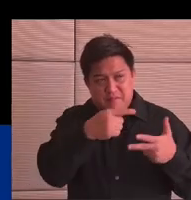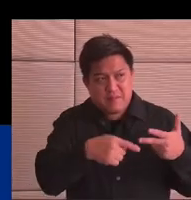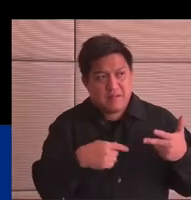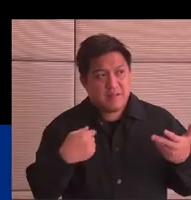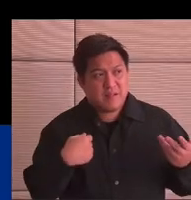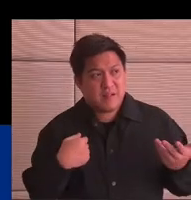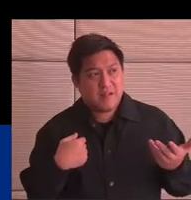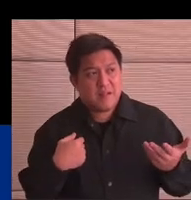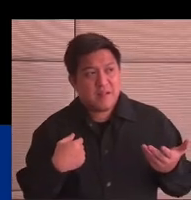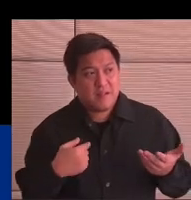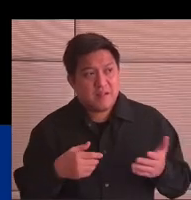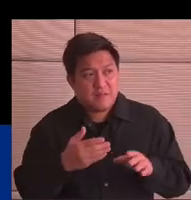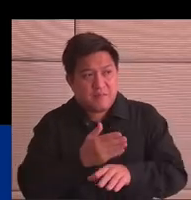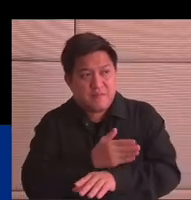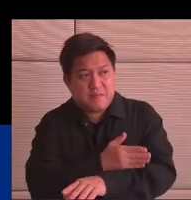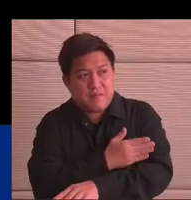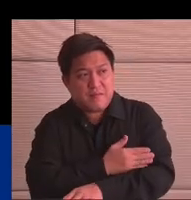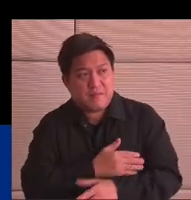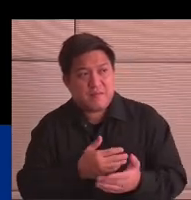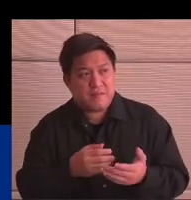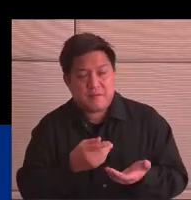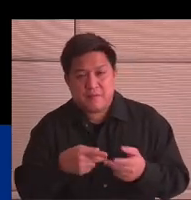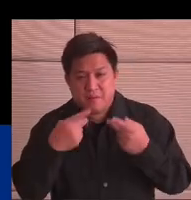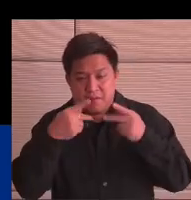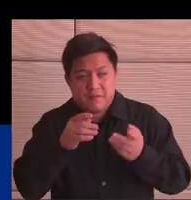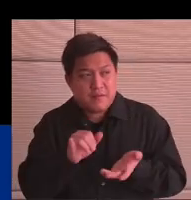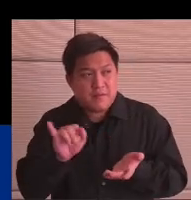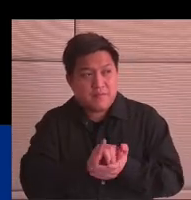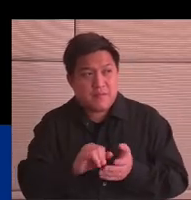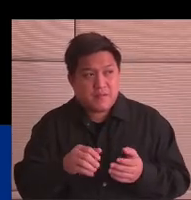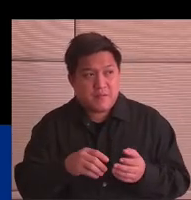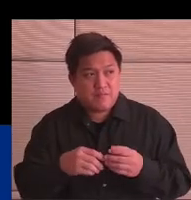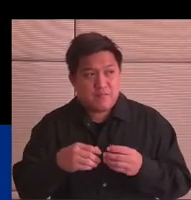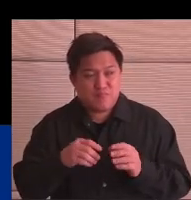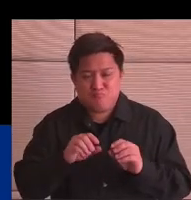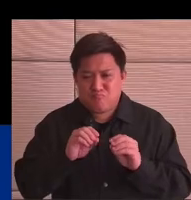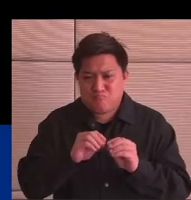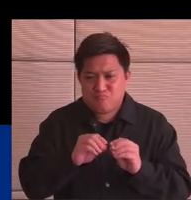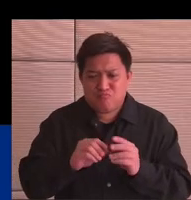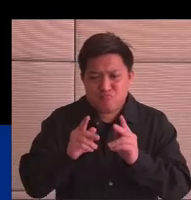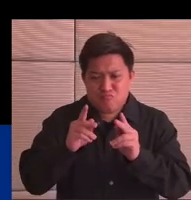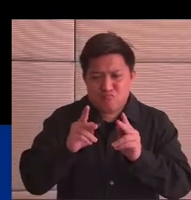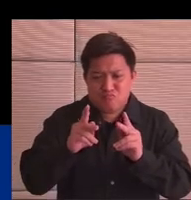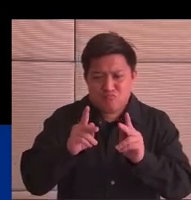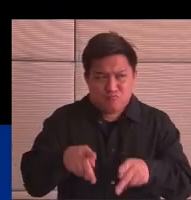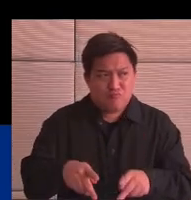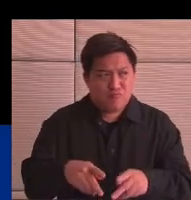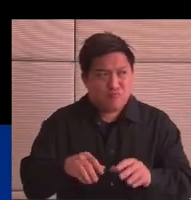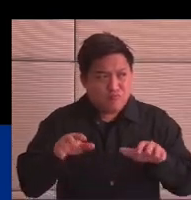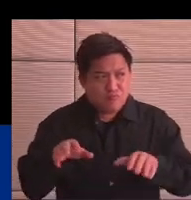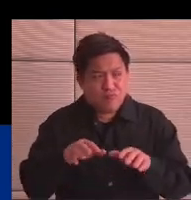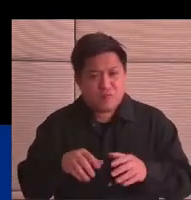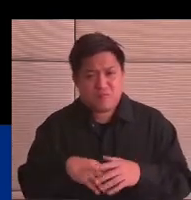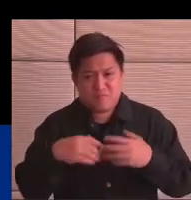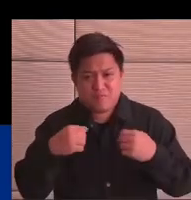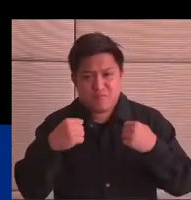public investment, boost human capital, and strengthen resilience and inclusion. So